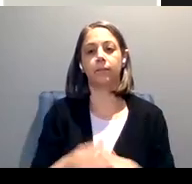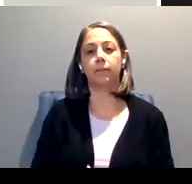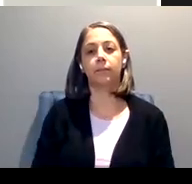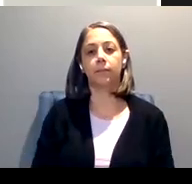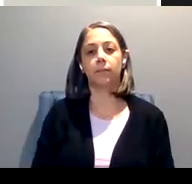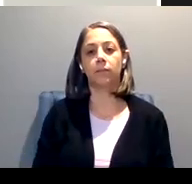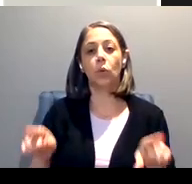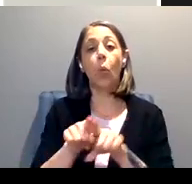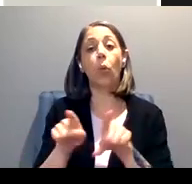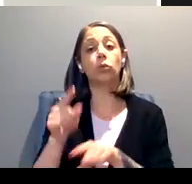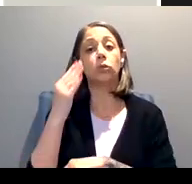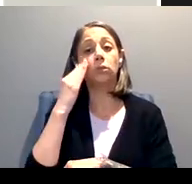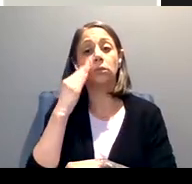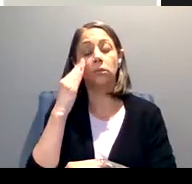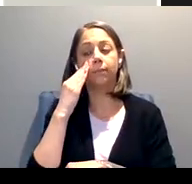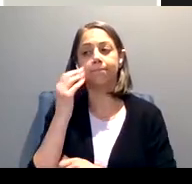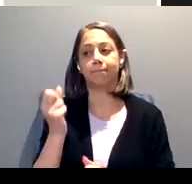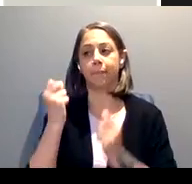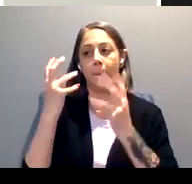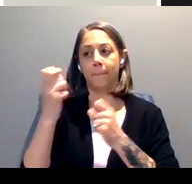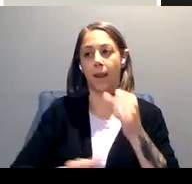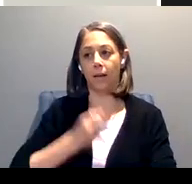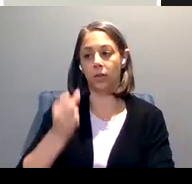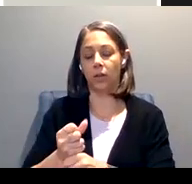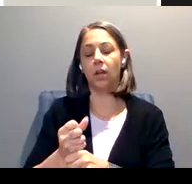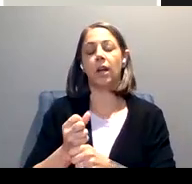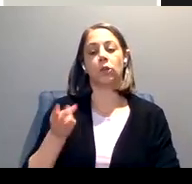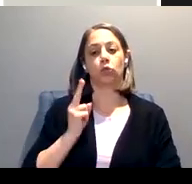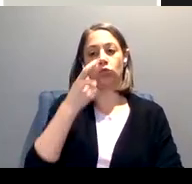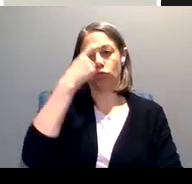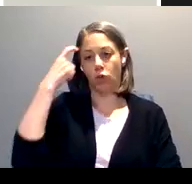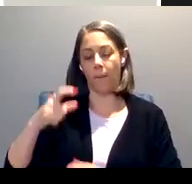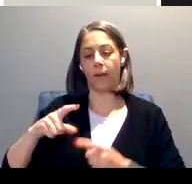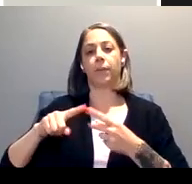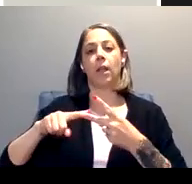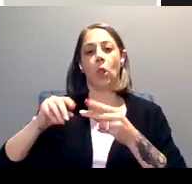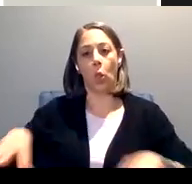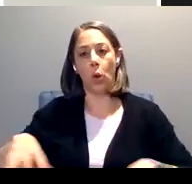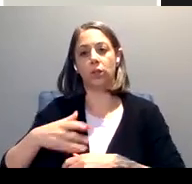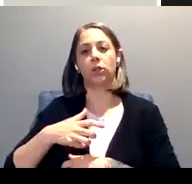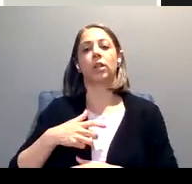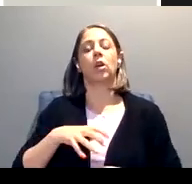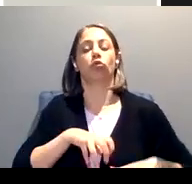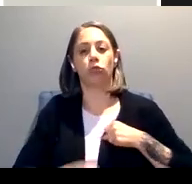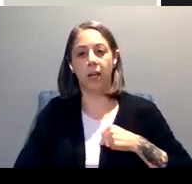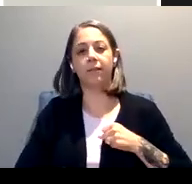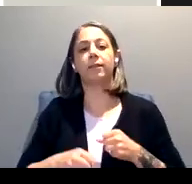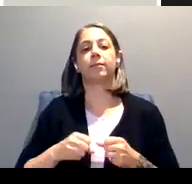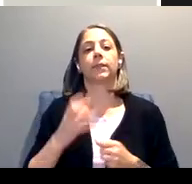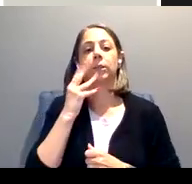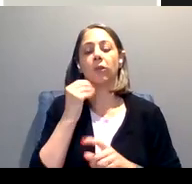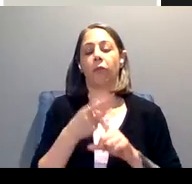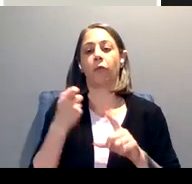We also acknowledge the decades of historical trauma, loss, and grief experienced by Indigenous